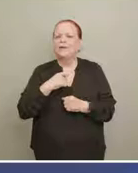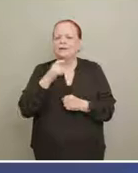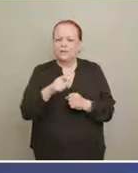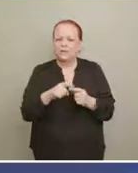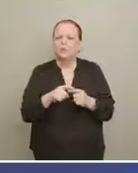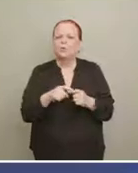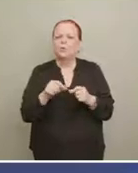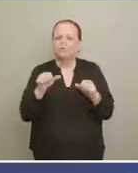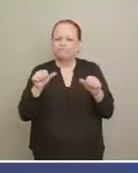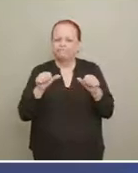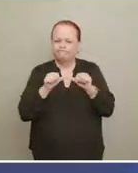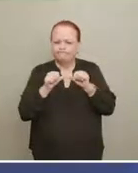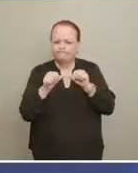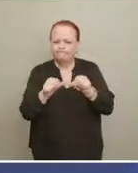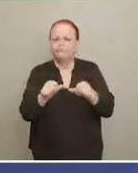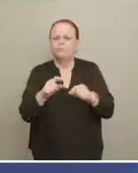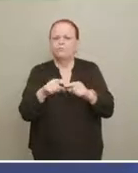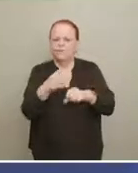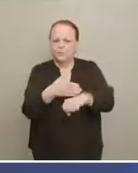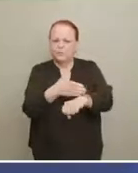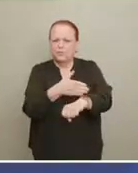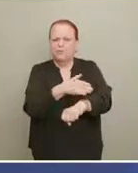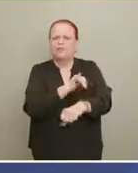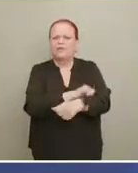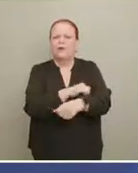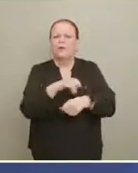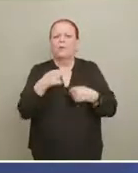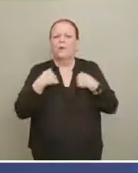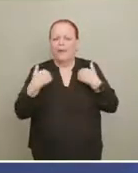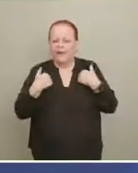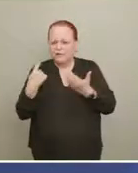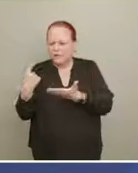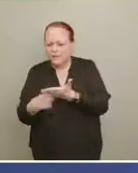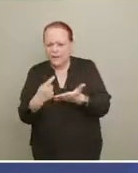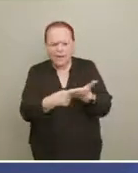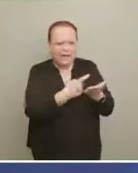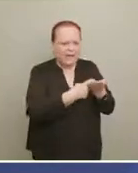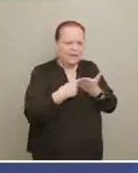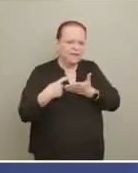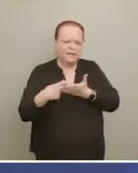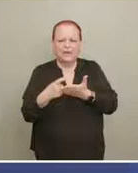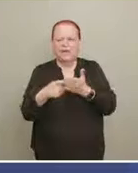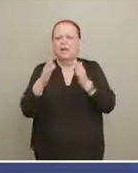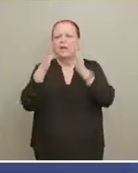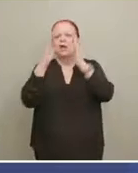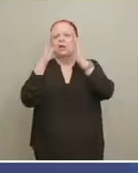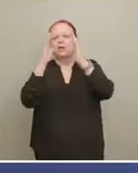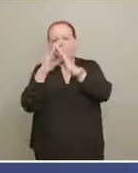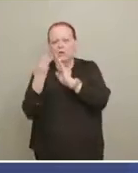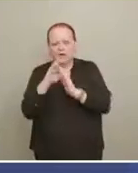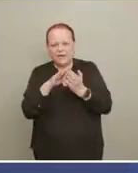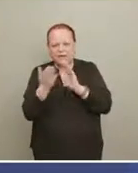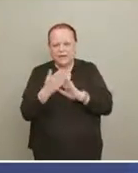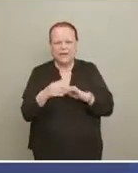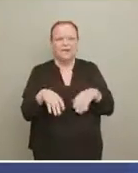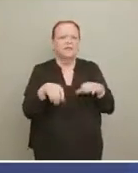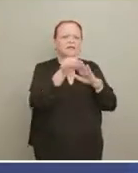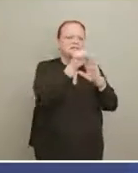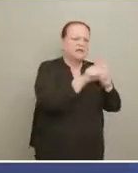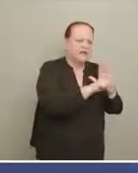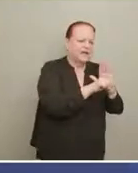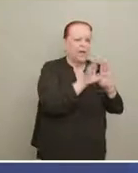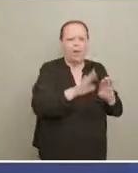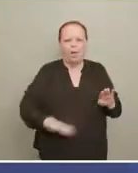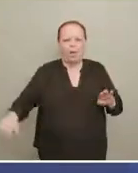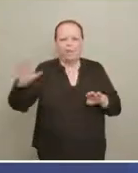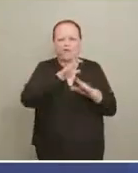There's debates in the community, there's debates in the state, and there's debates in the country. But clearly science and